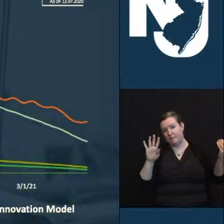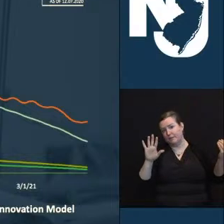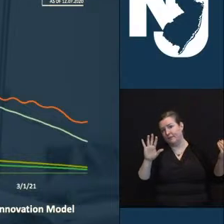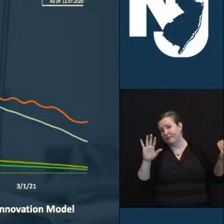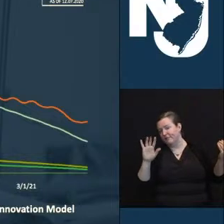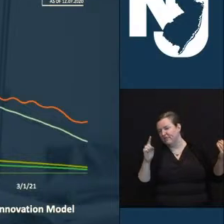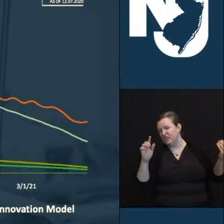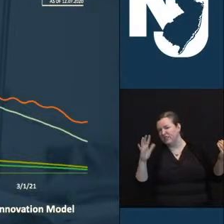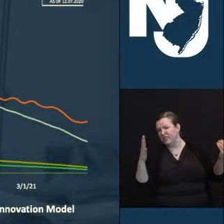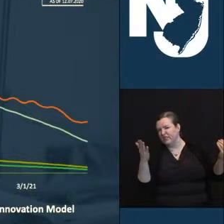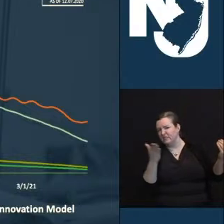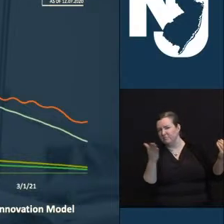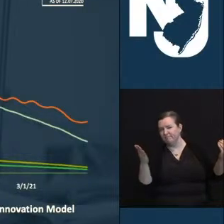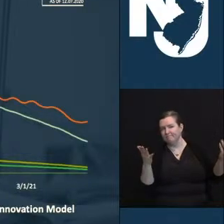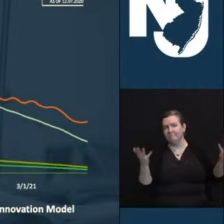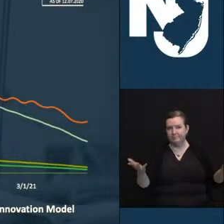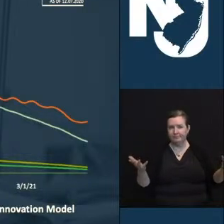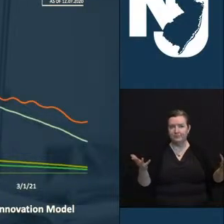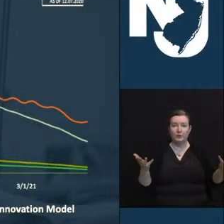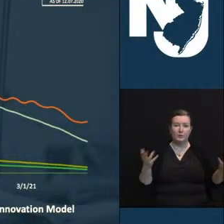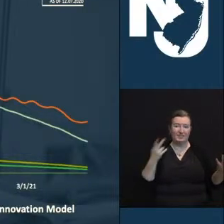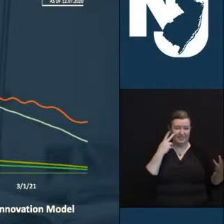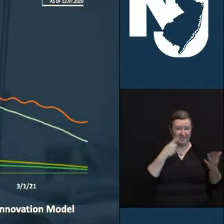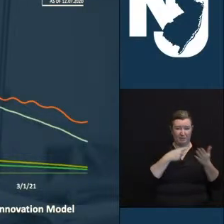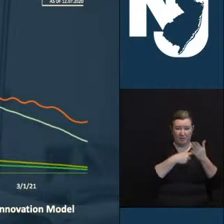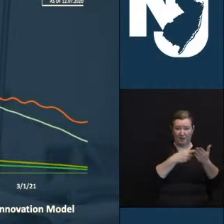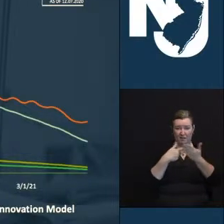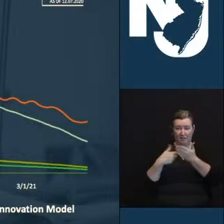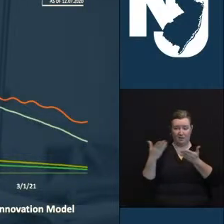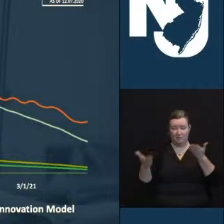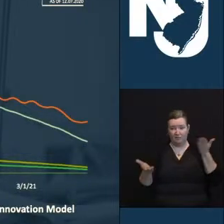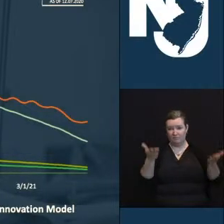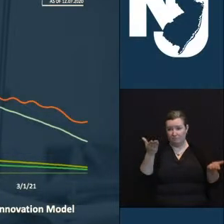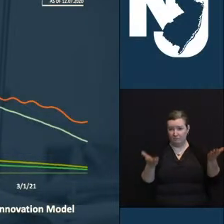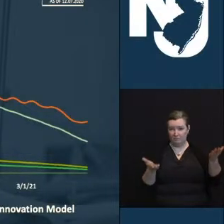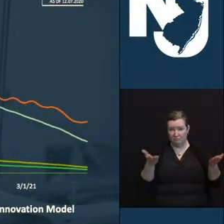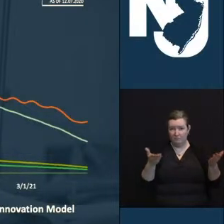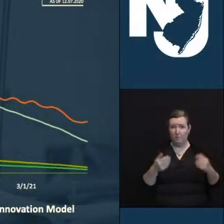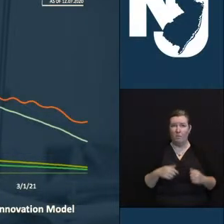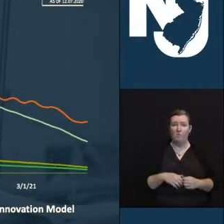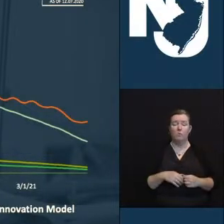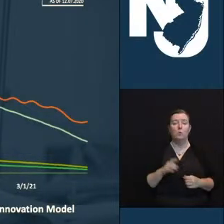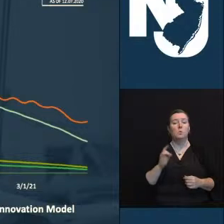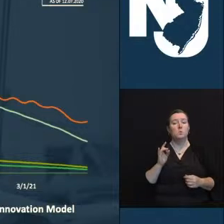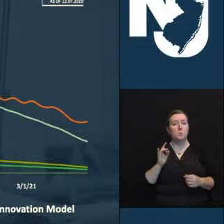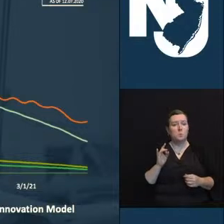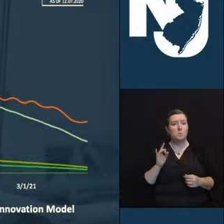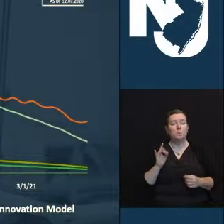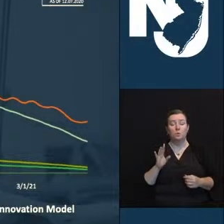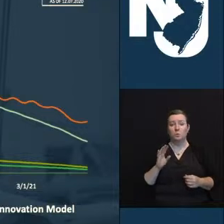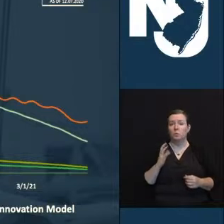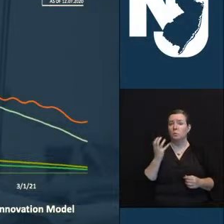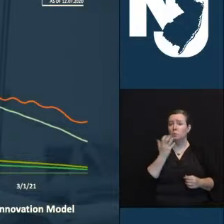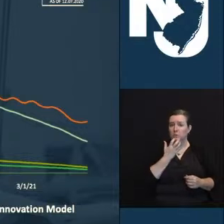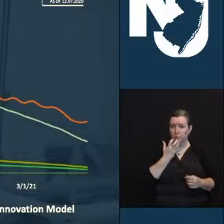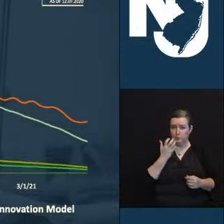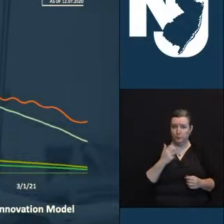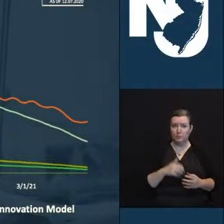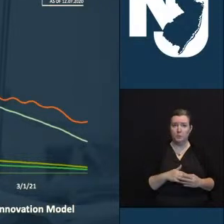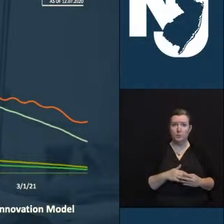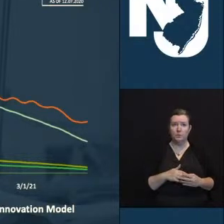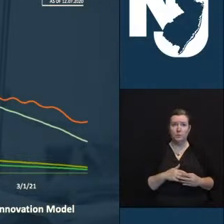8,689 from the Office of Innovation on February 5th. Frankly, quite strikingly similar numbers. They come in a couple of weeks apart, but